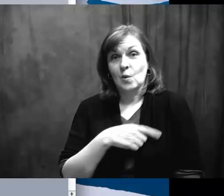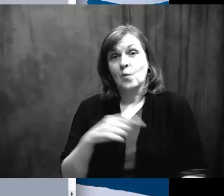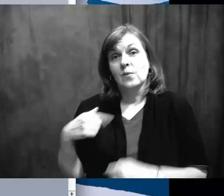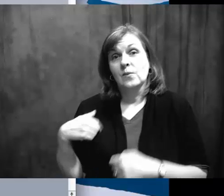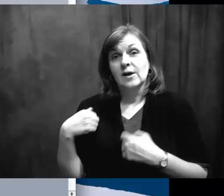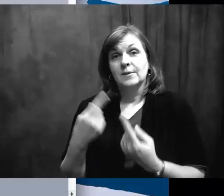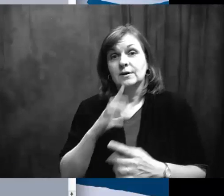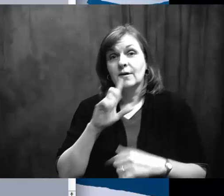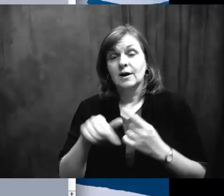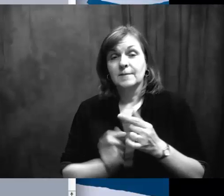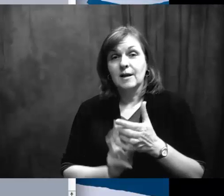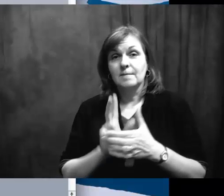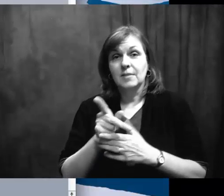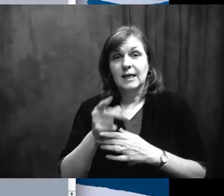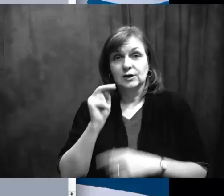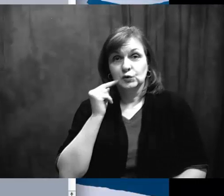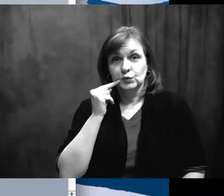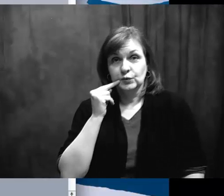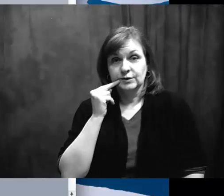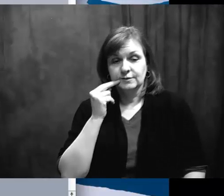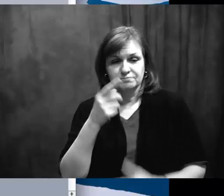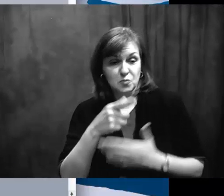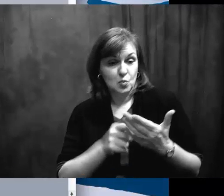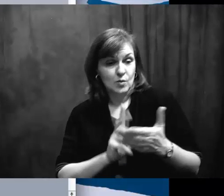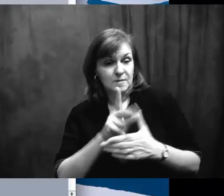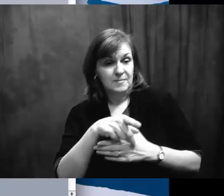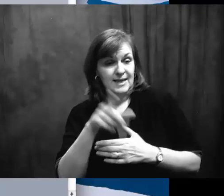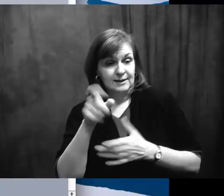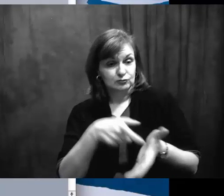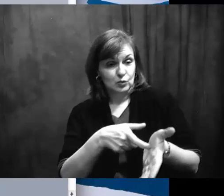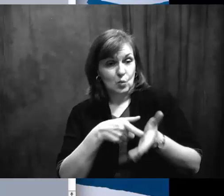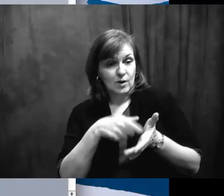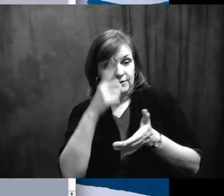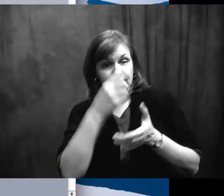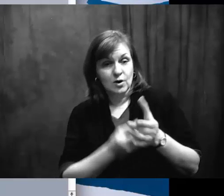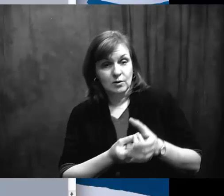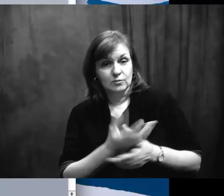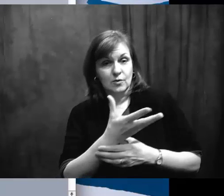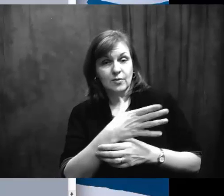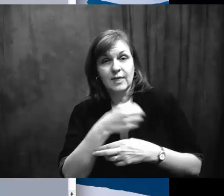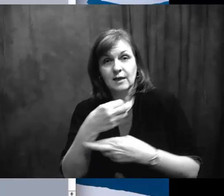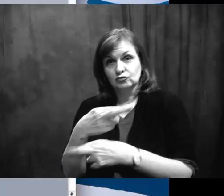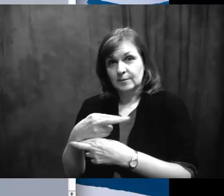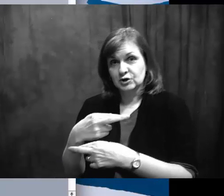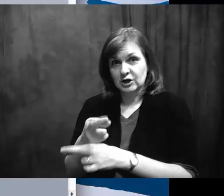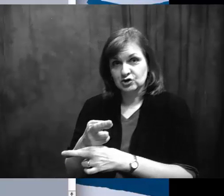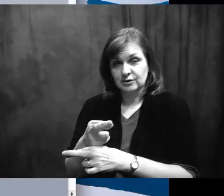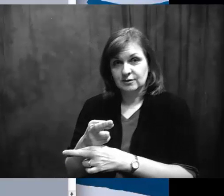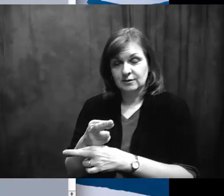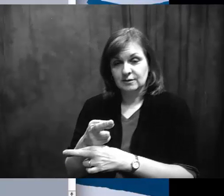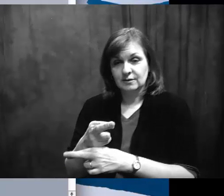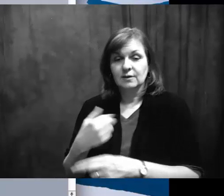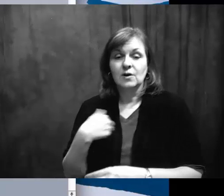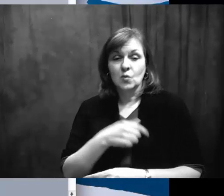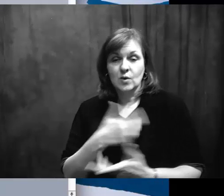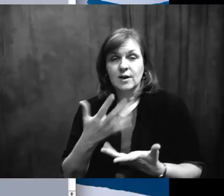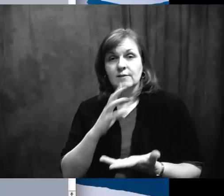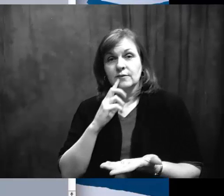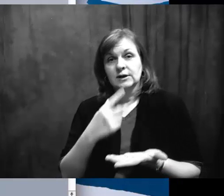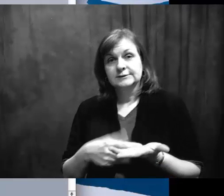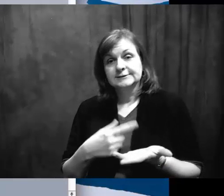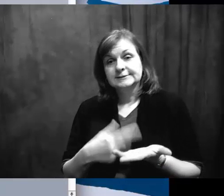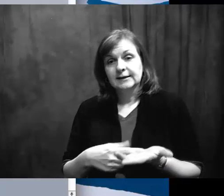We have done some discussion on plant nutrients, what the plant needs for growth and reproduction. We've done